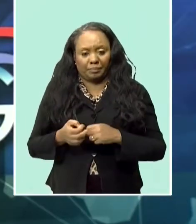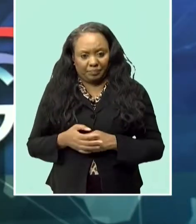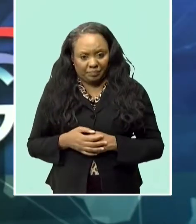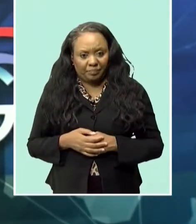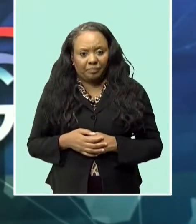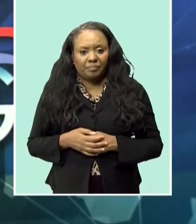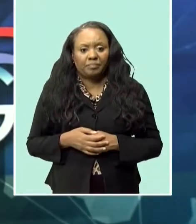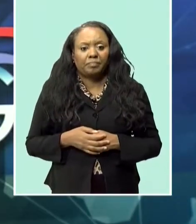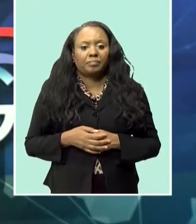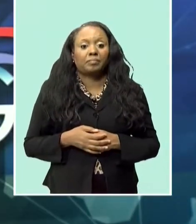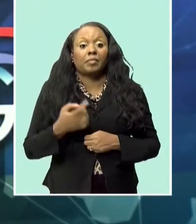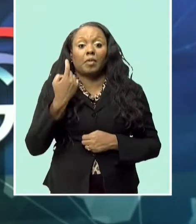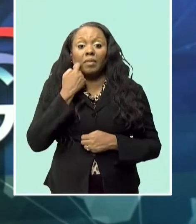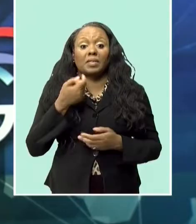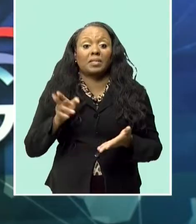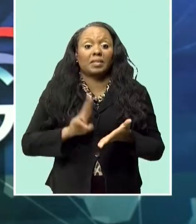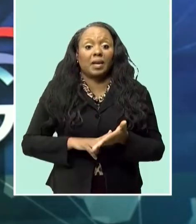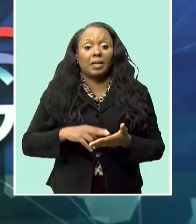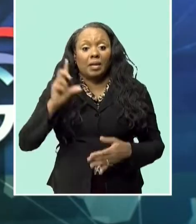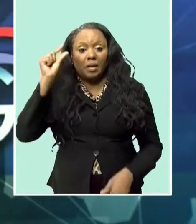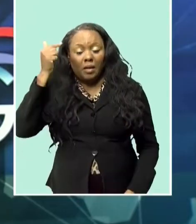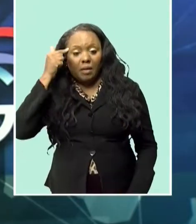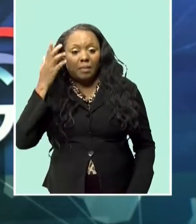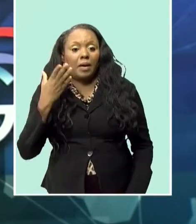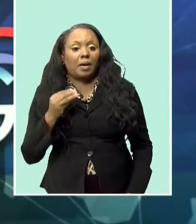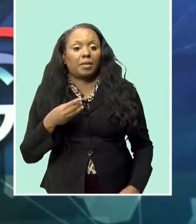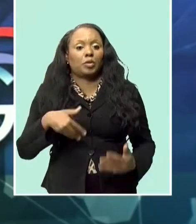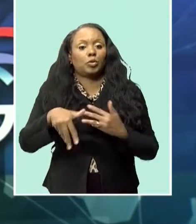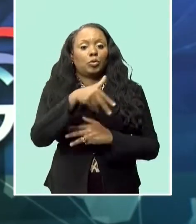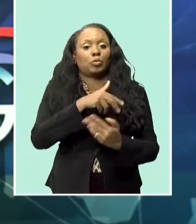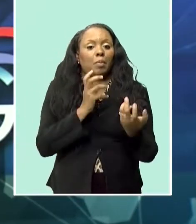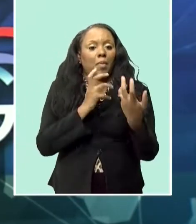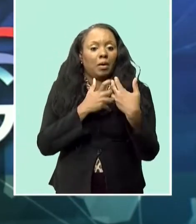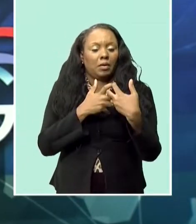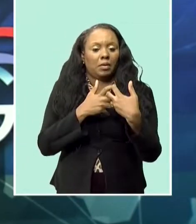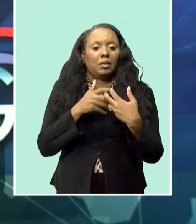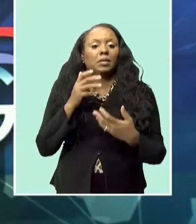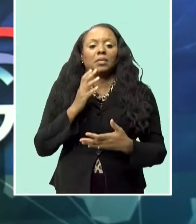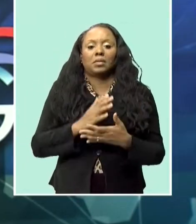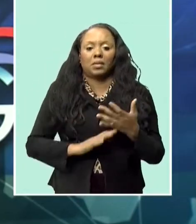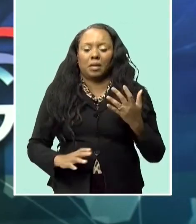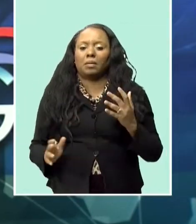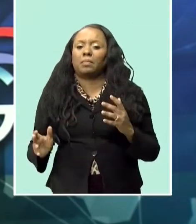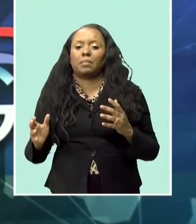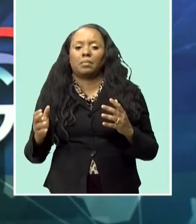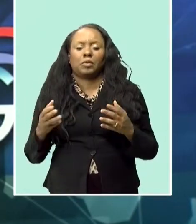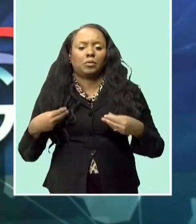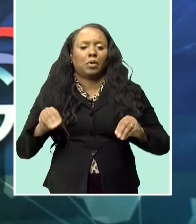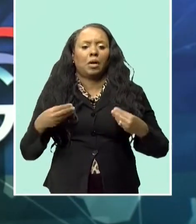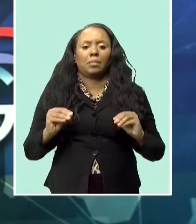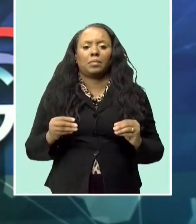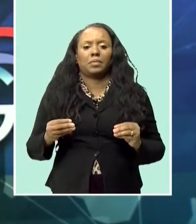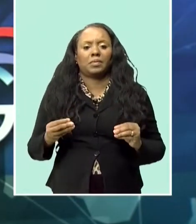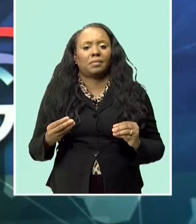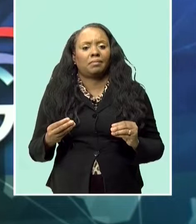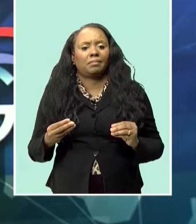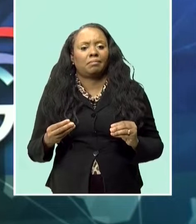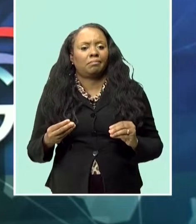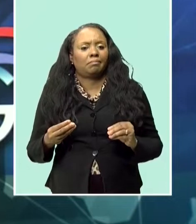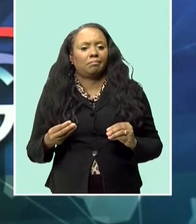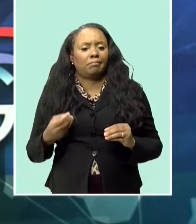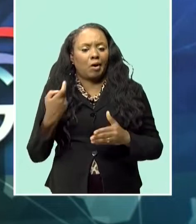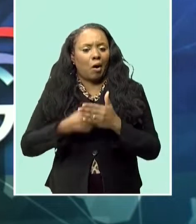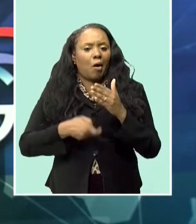Despite the signing of the recent compact between government and the social partnership, some retailers have not dropped their prices yet. And recognizing this,